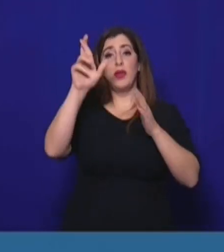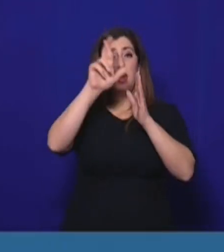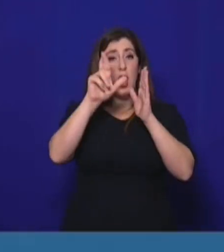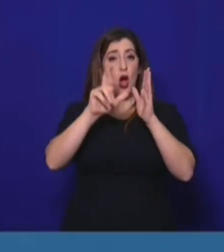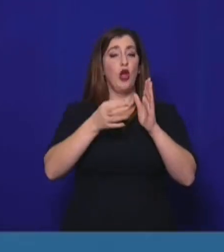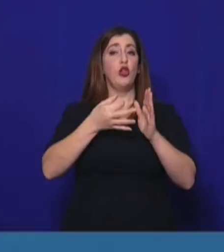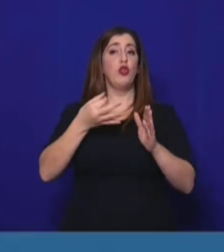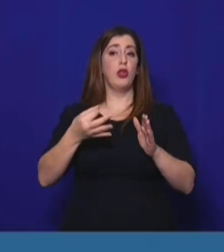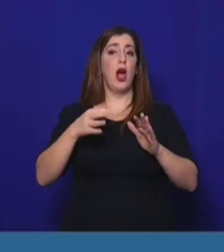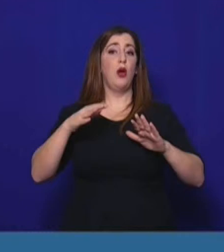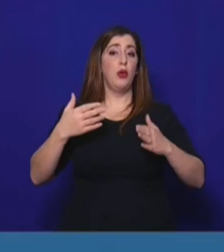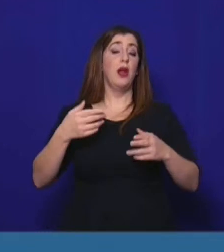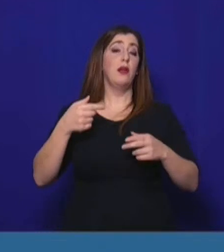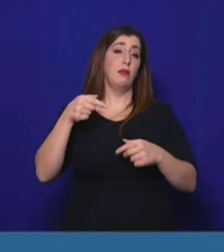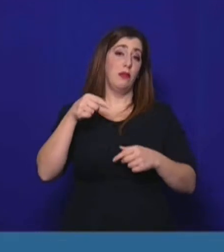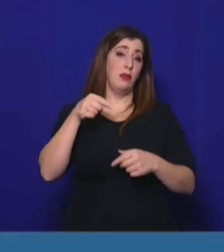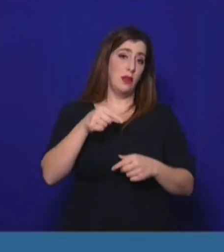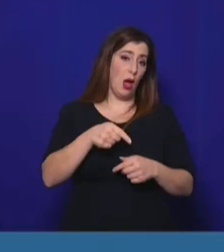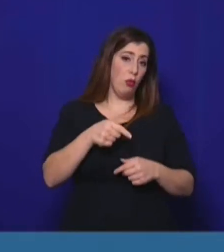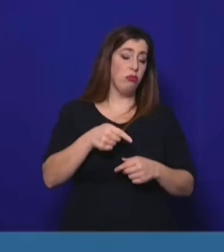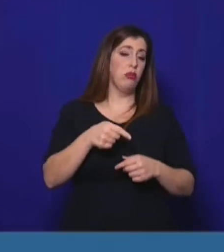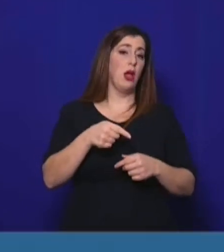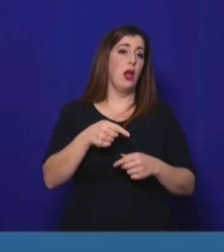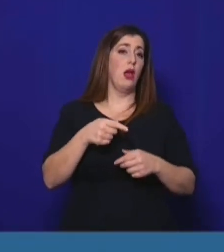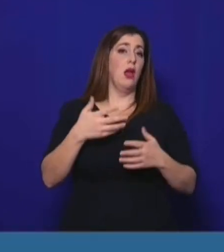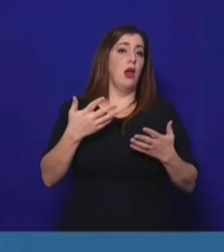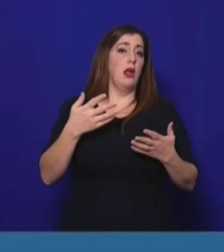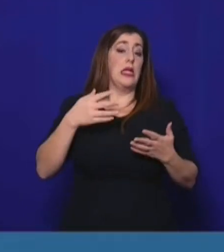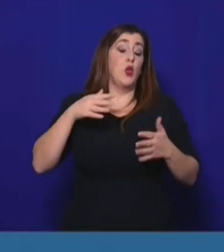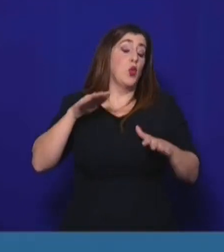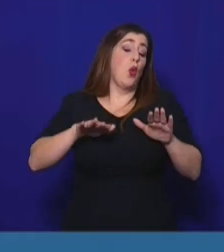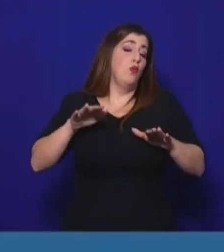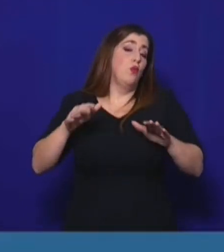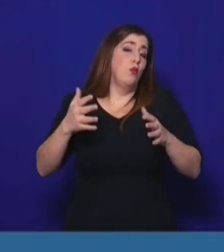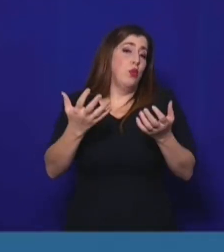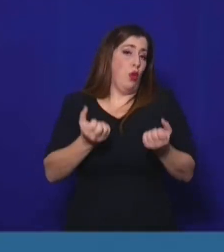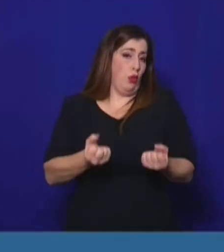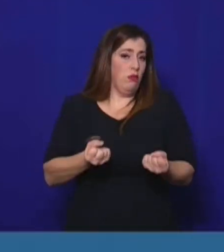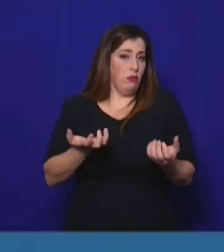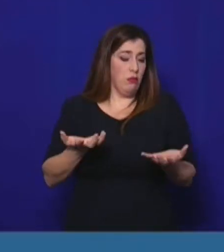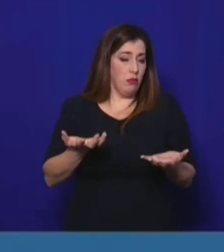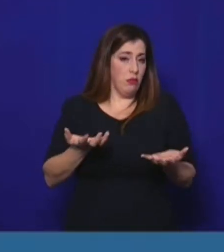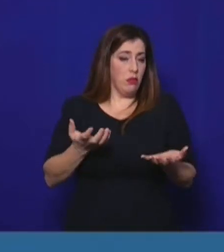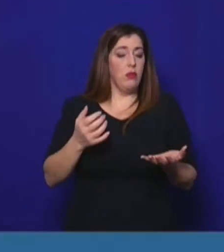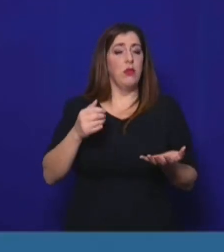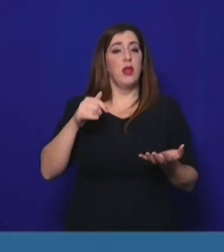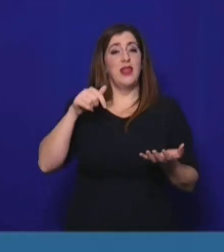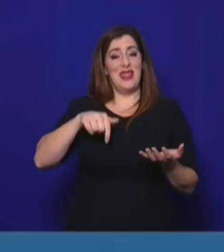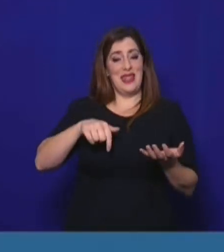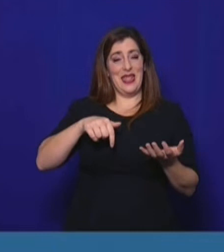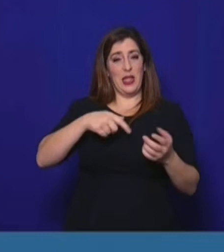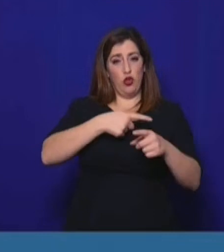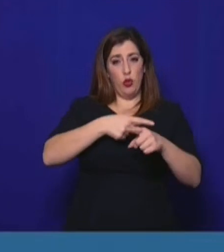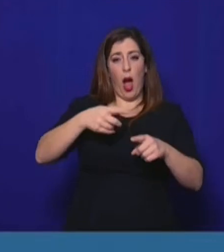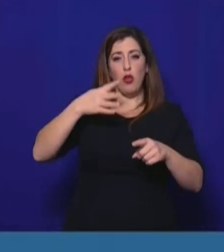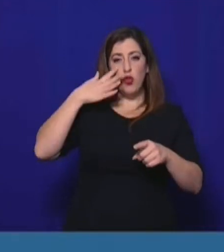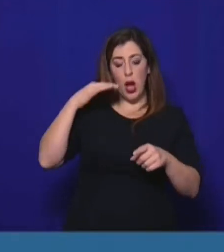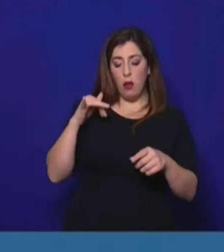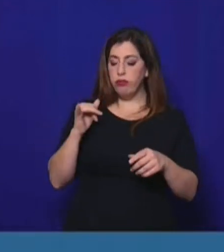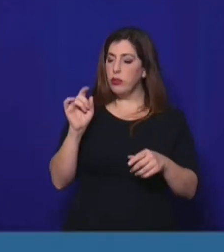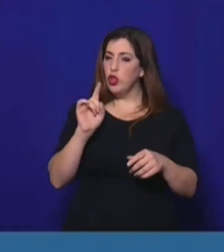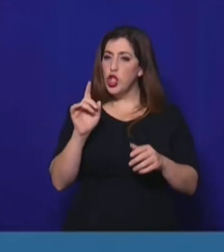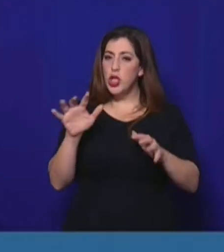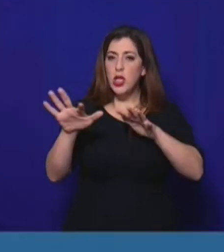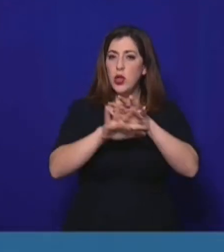dejjem daħħalnihom, però l-miżuri ddaħħalhom skont il-bżonn li jkollok. Allura f'dawn il-ġranet ħankunu qegħdin naraw x'qed jiġri u